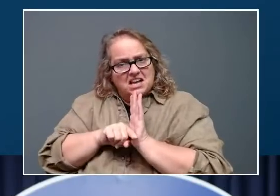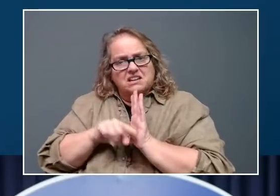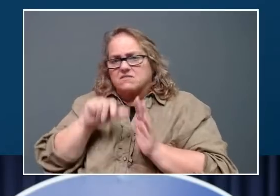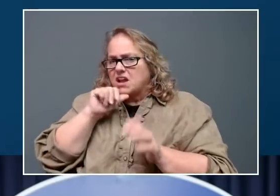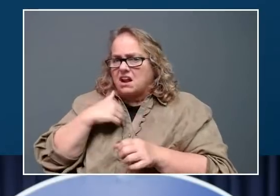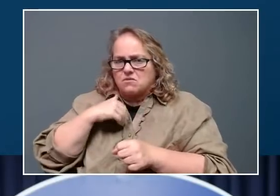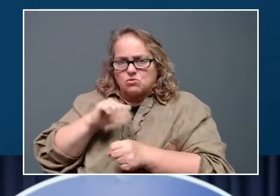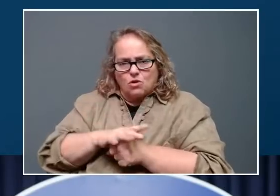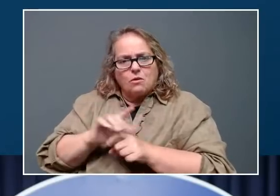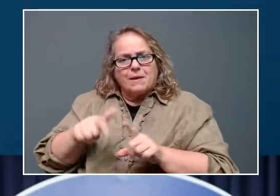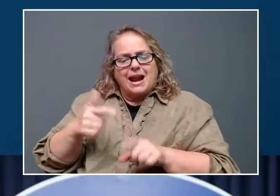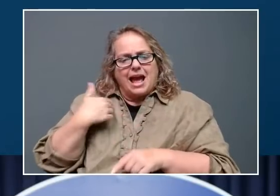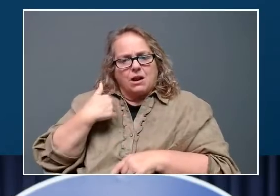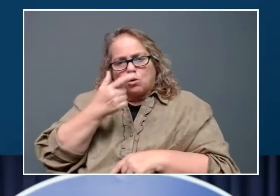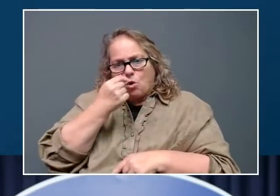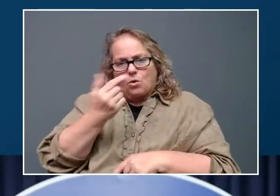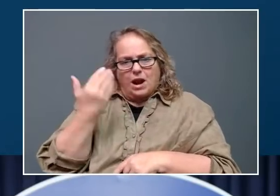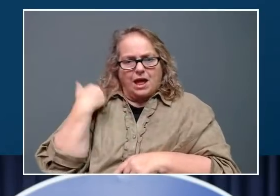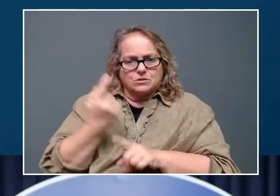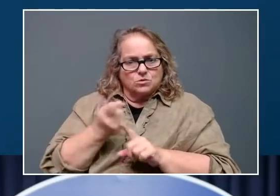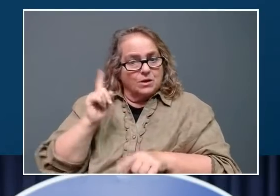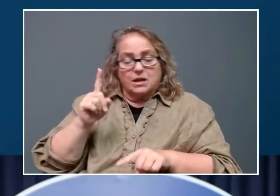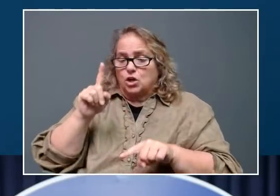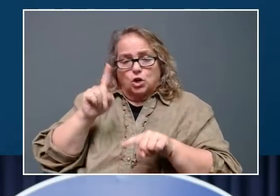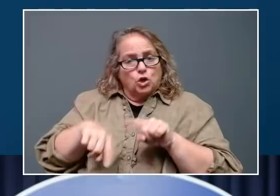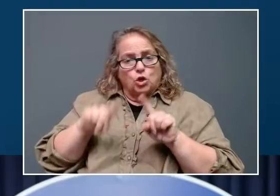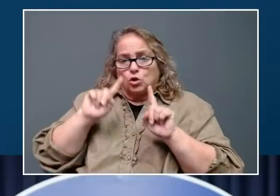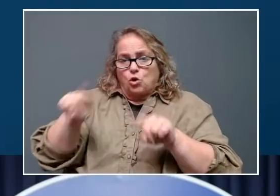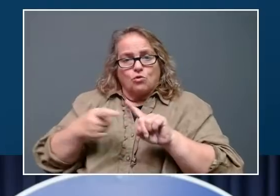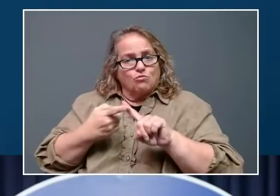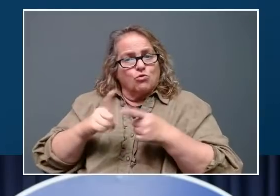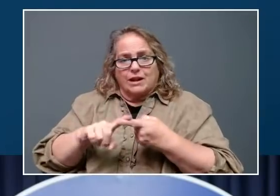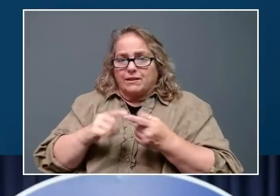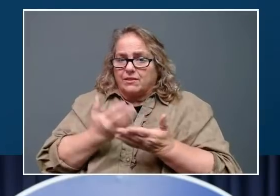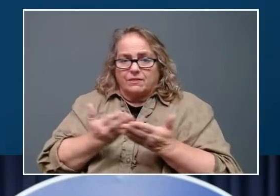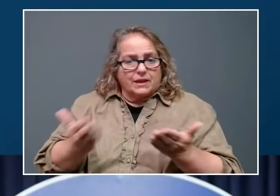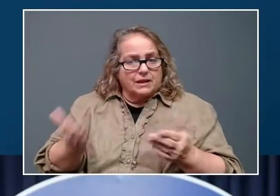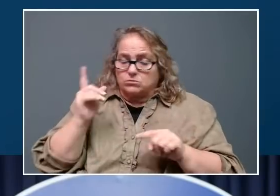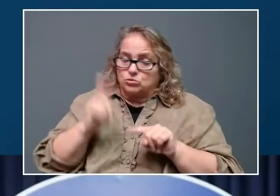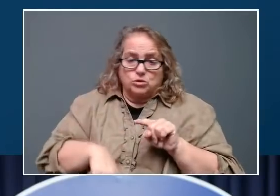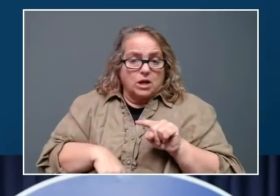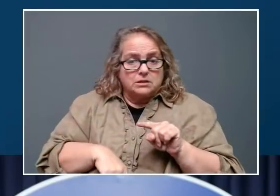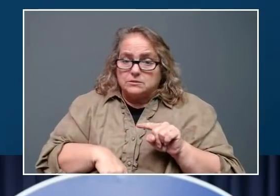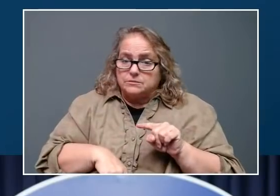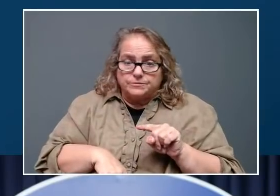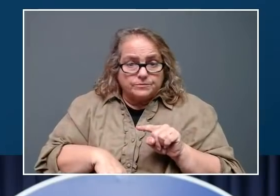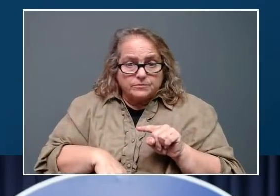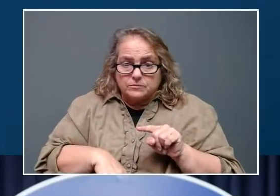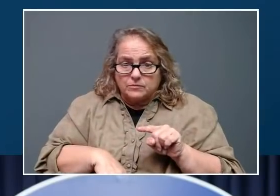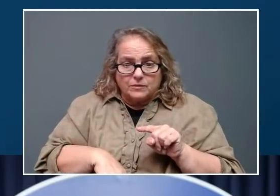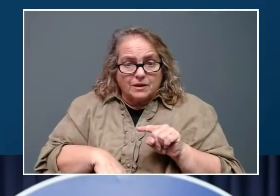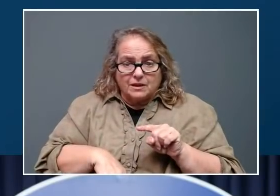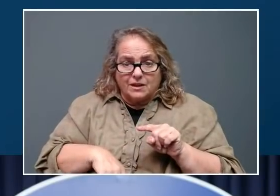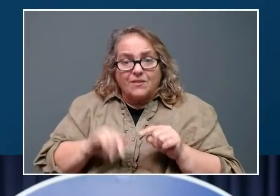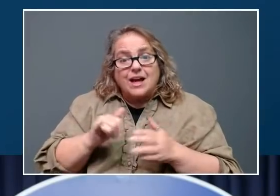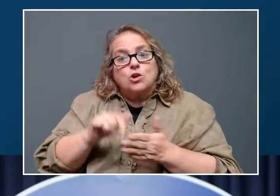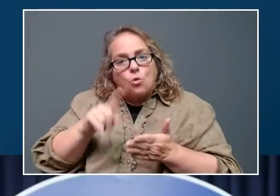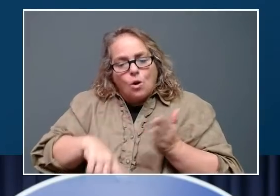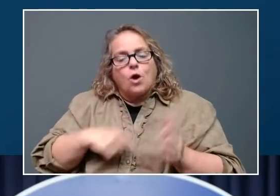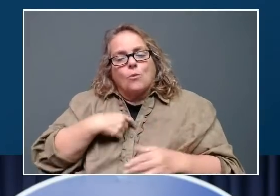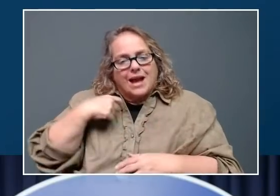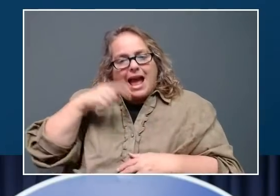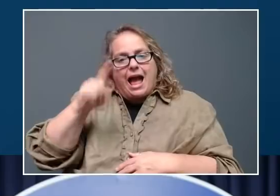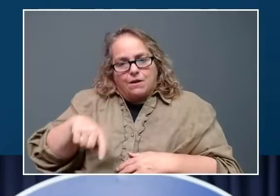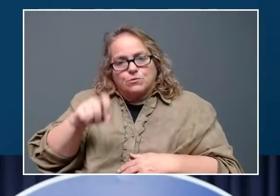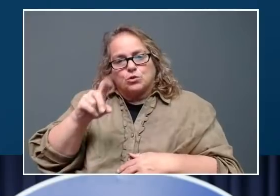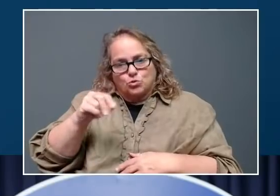last week. Couldn't go to a friend thing that he wanted to. This is what we have to do for one another,